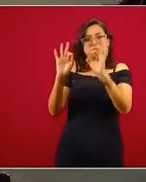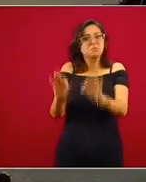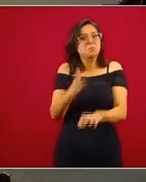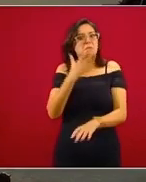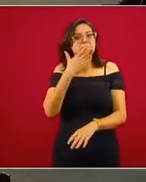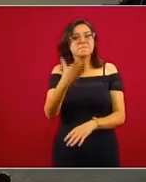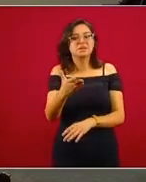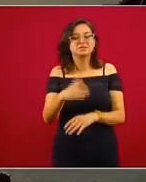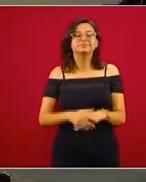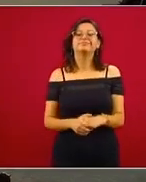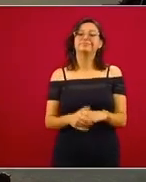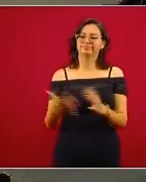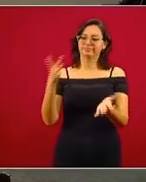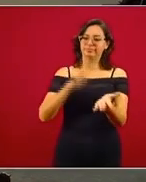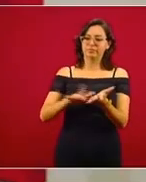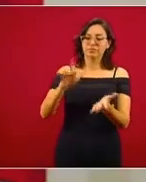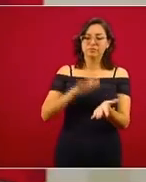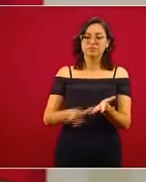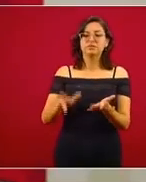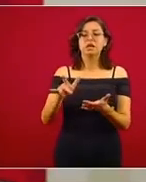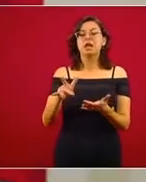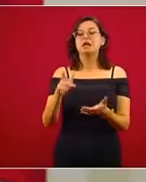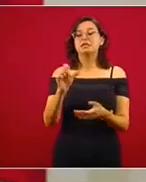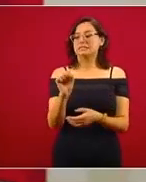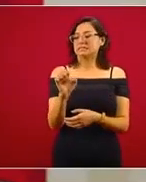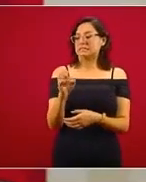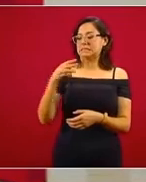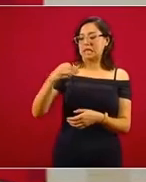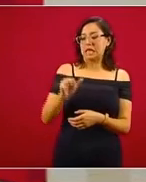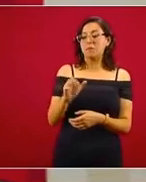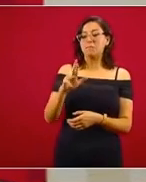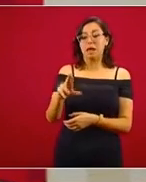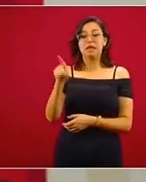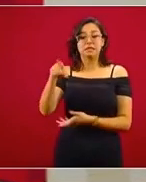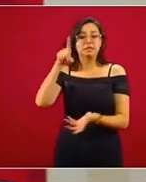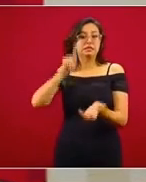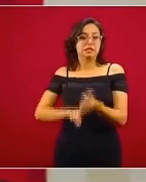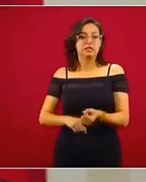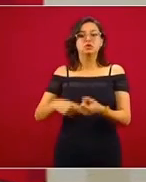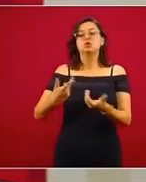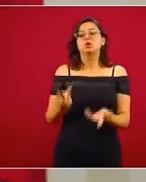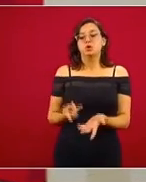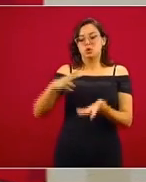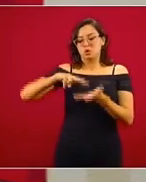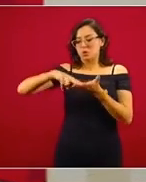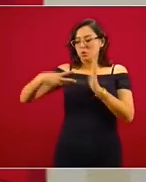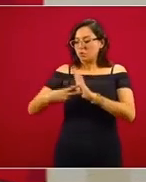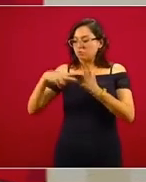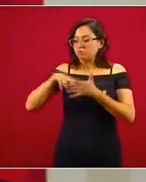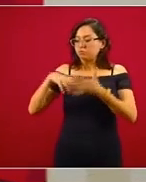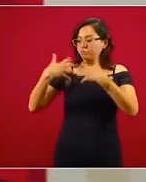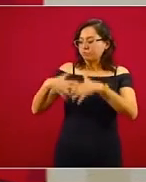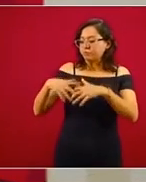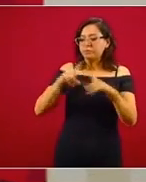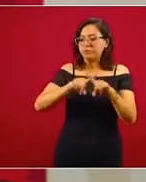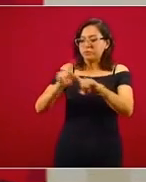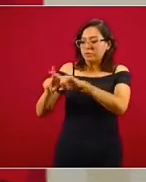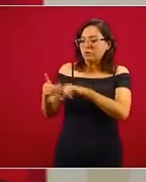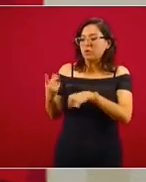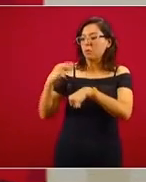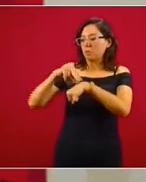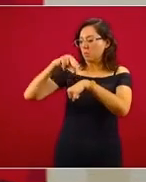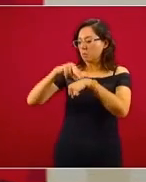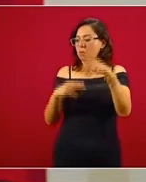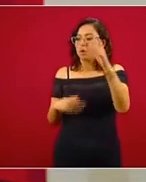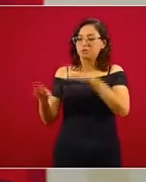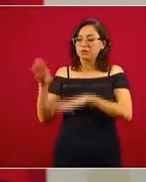entonces, of the con el apoyo de la Navy, Secretaría de they Marina, que really tiene have a una solid muy unit for sólida unidad de biomedical ingeniería biomédica, ventilators. We put out